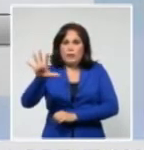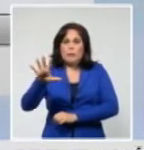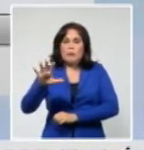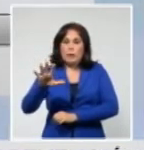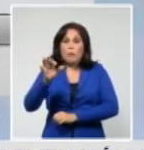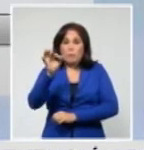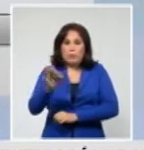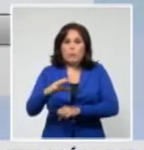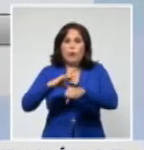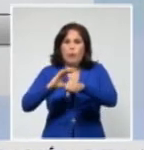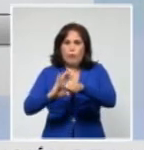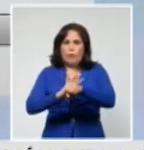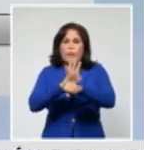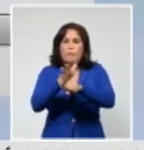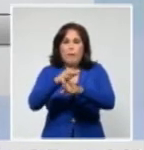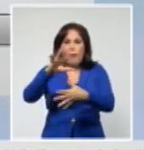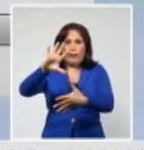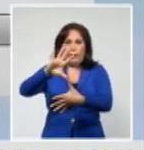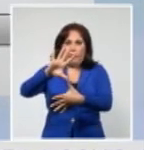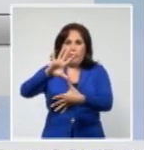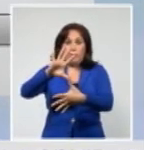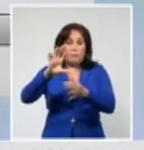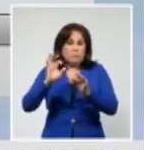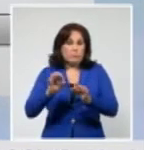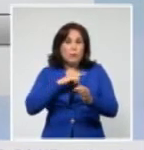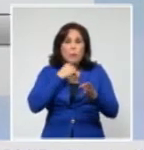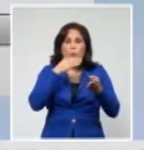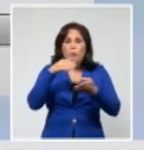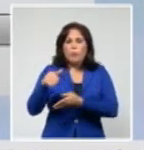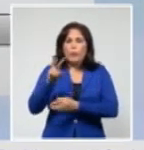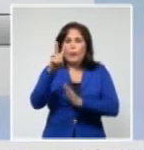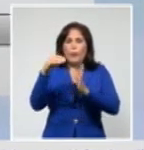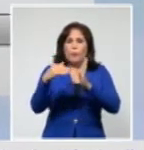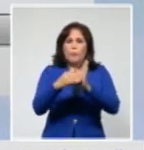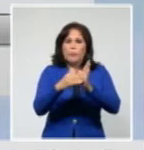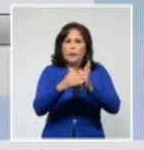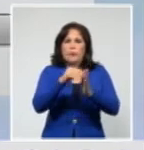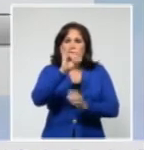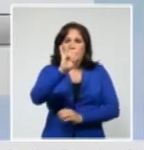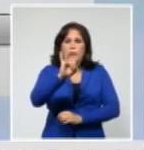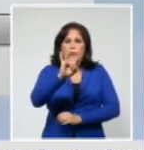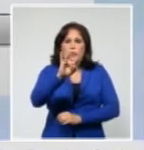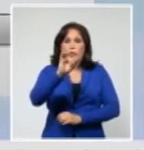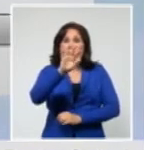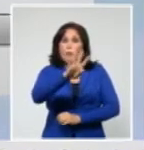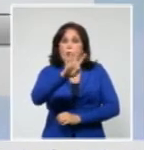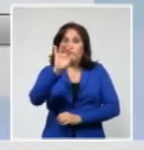15,363,225 people to have been diagnosed with the virus. Meanwhile,